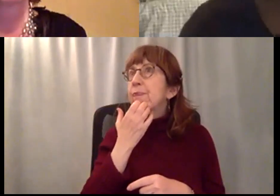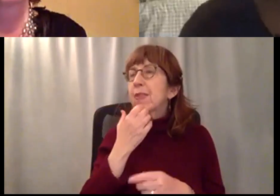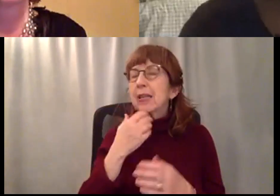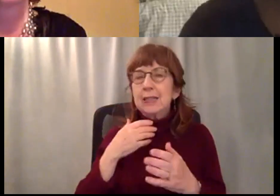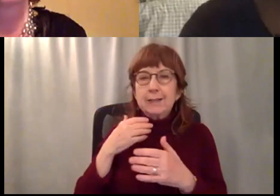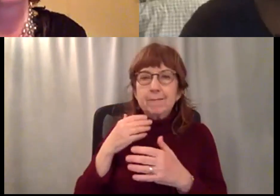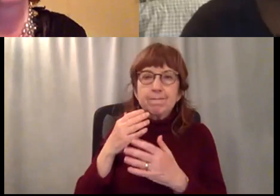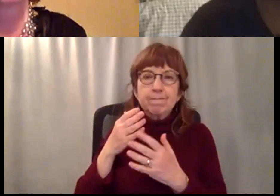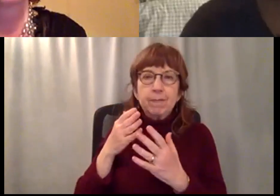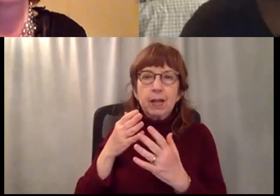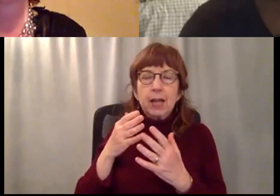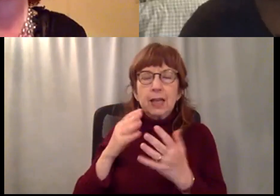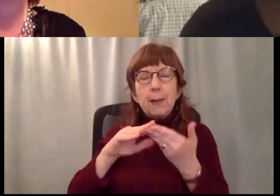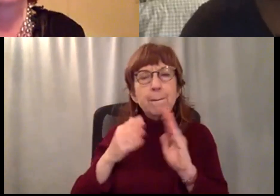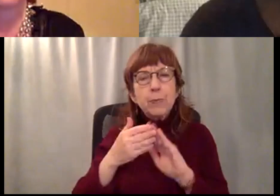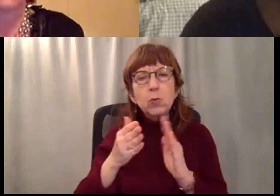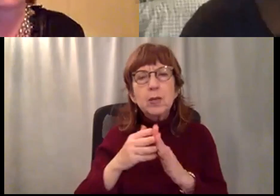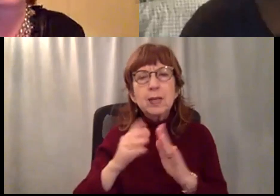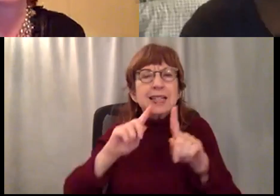intergenerationality of community.